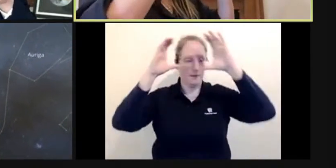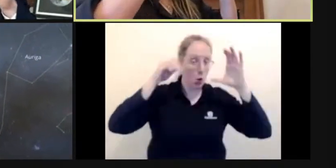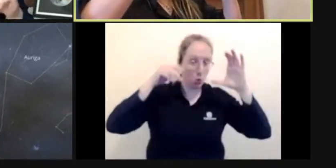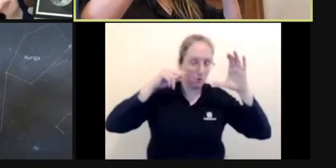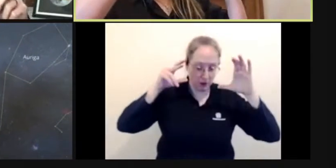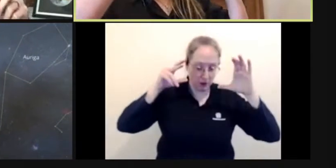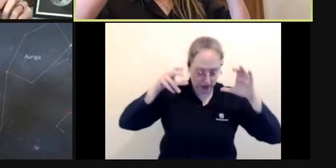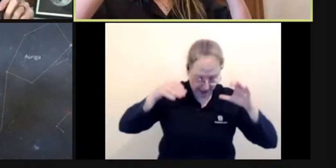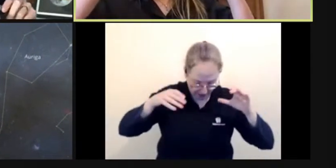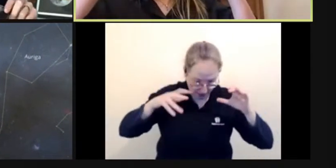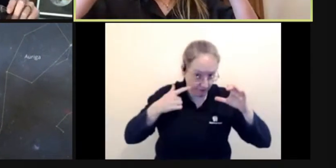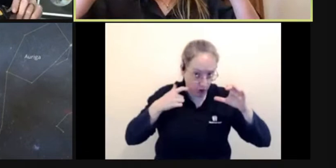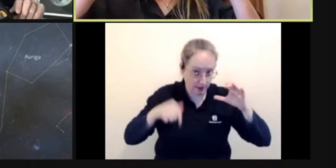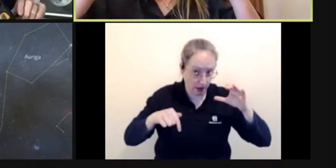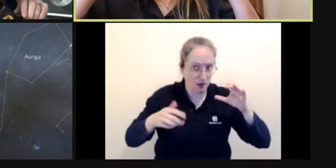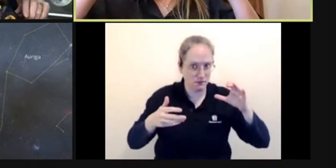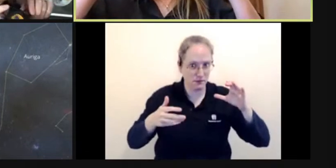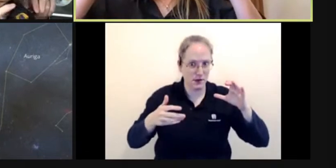All right.